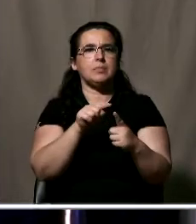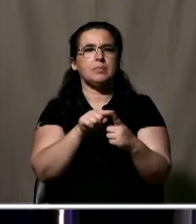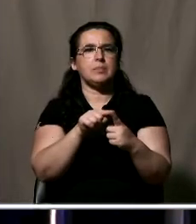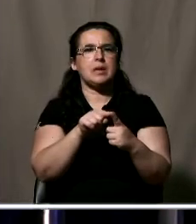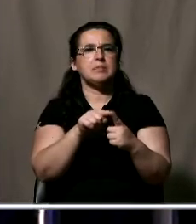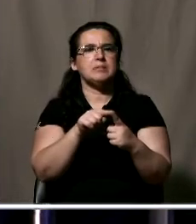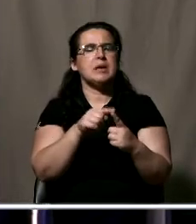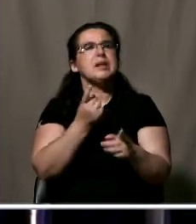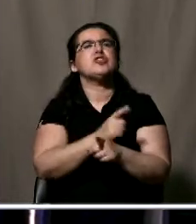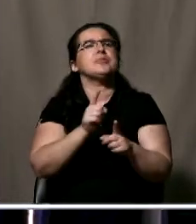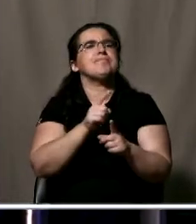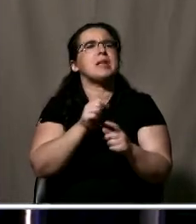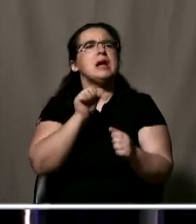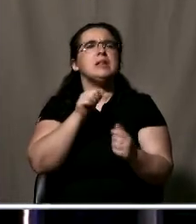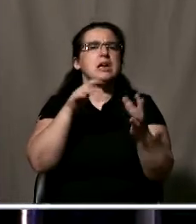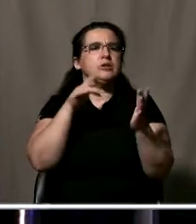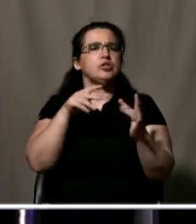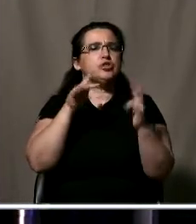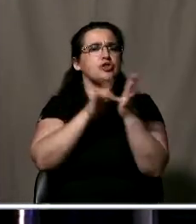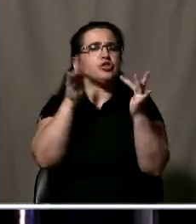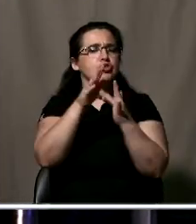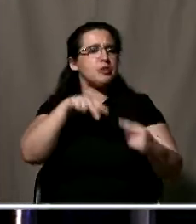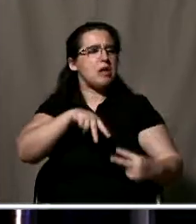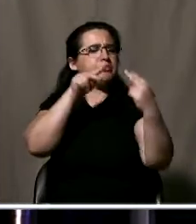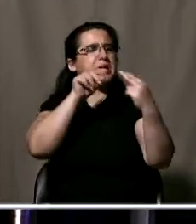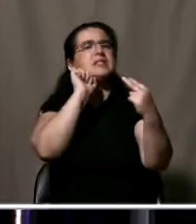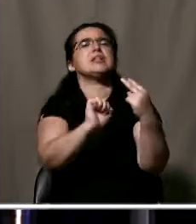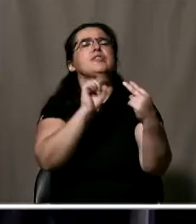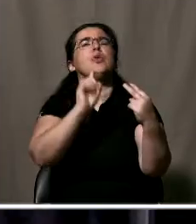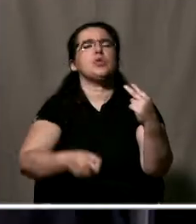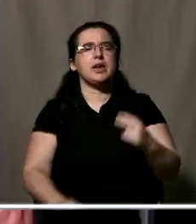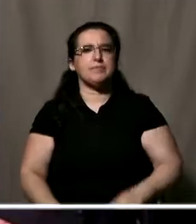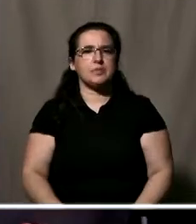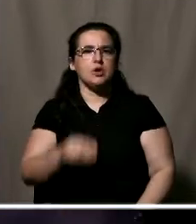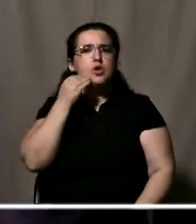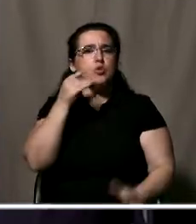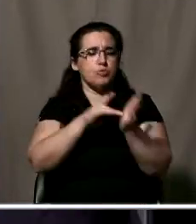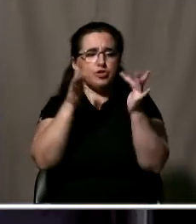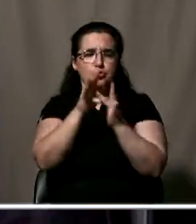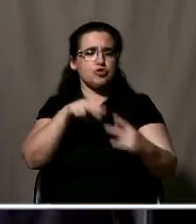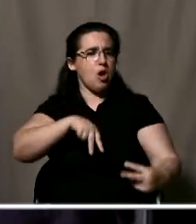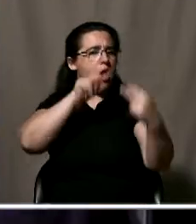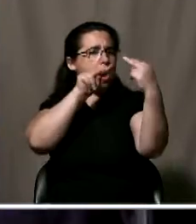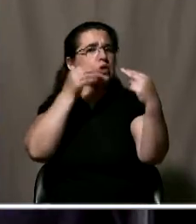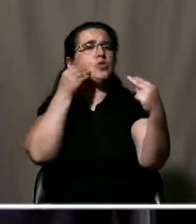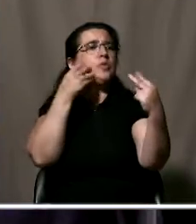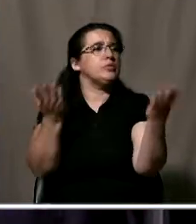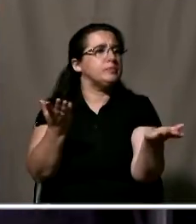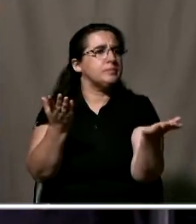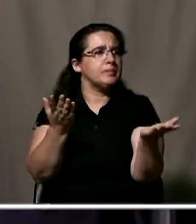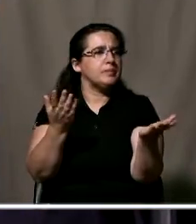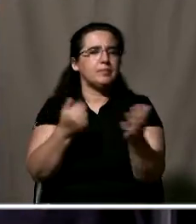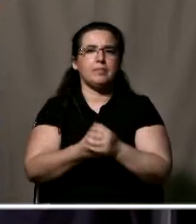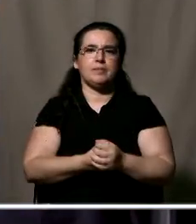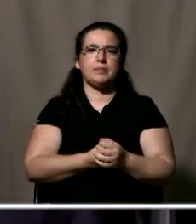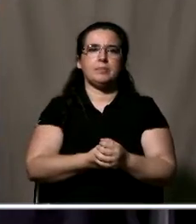to Jesus? O que é que significa olhar firmemente para Jesus? How do you look to Jesus? Como é que se olha para Jesus? And thirdly, e finalmente, a terceira